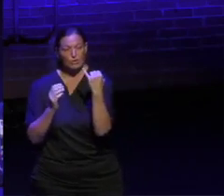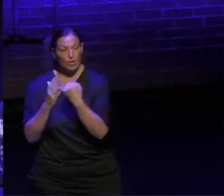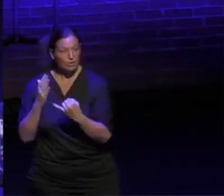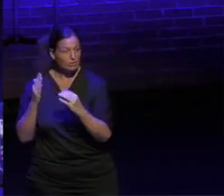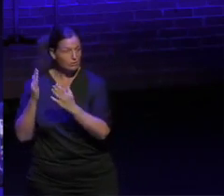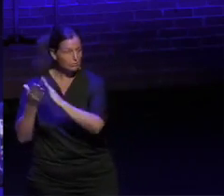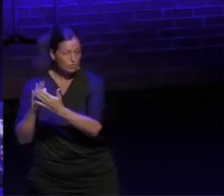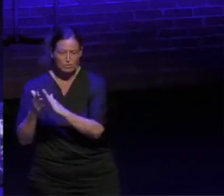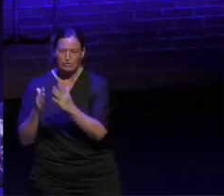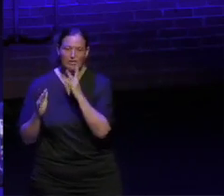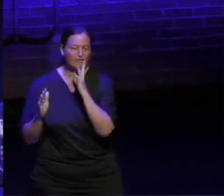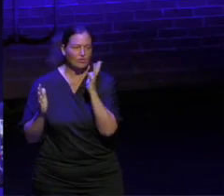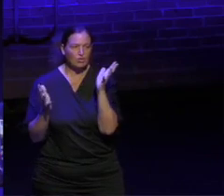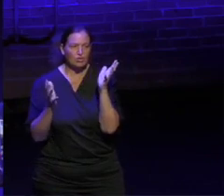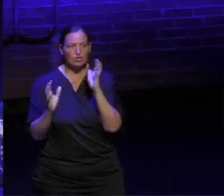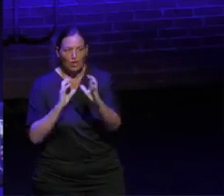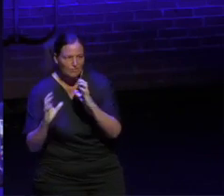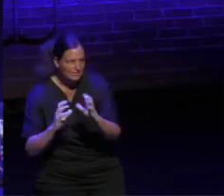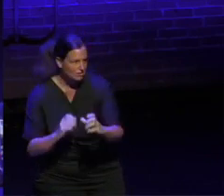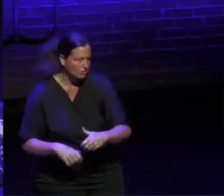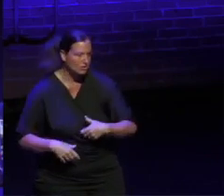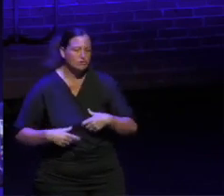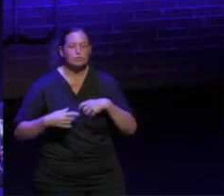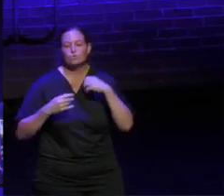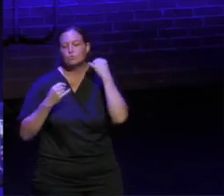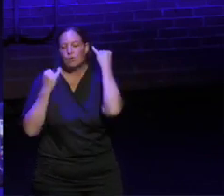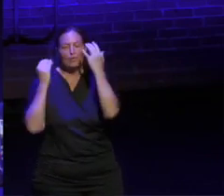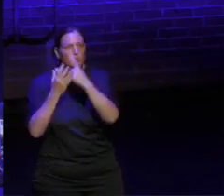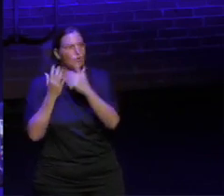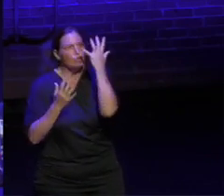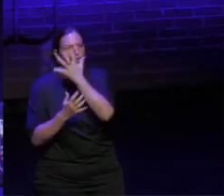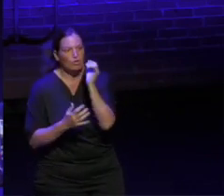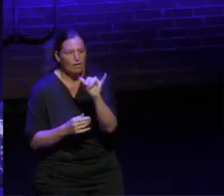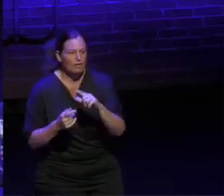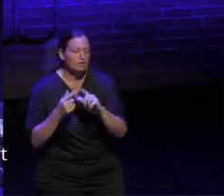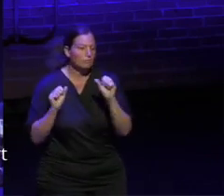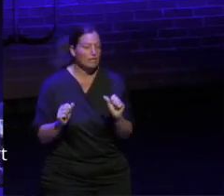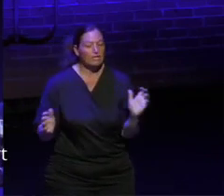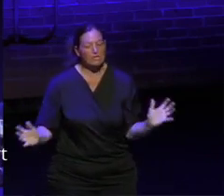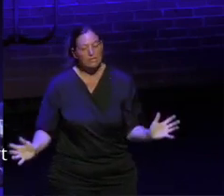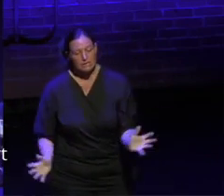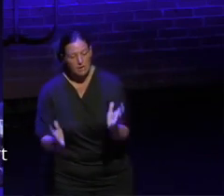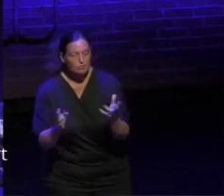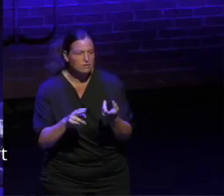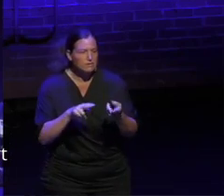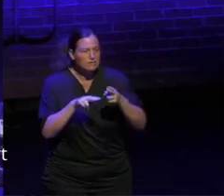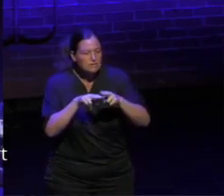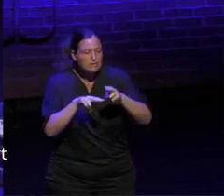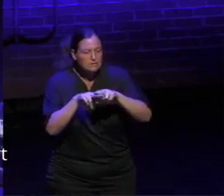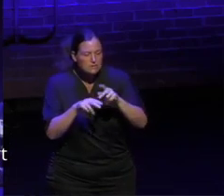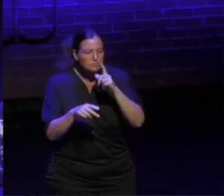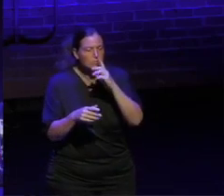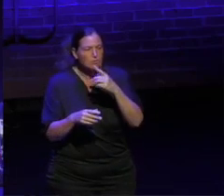this, for conversation, to imagine what it would look like if we could encourage and increase the amount of